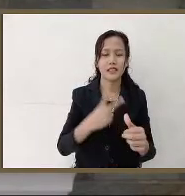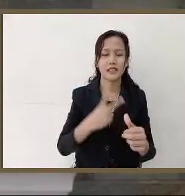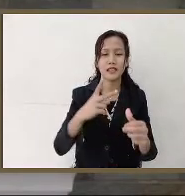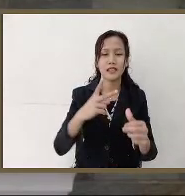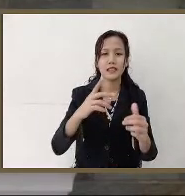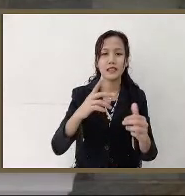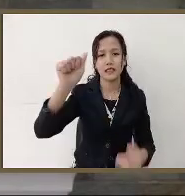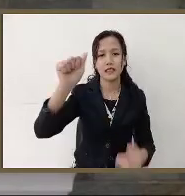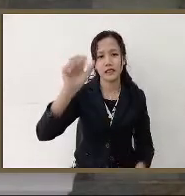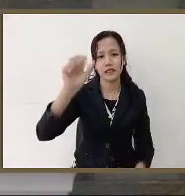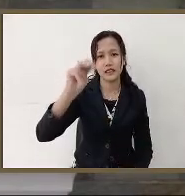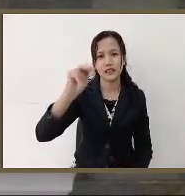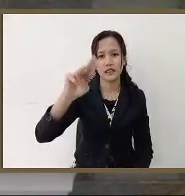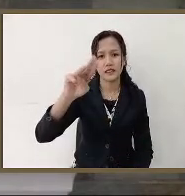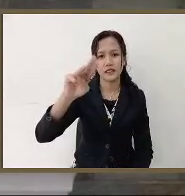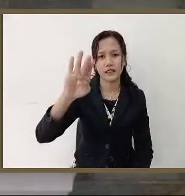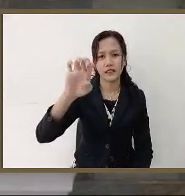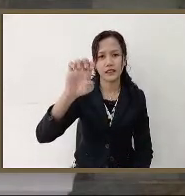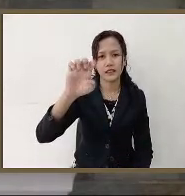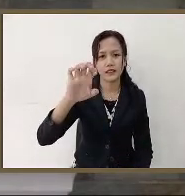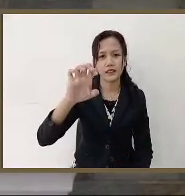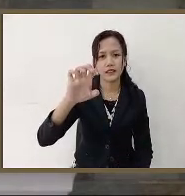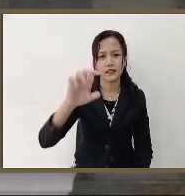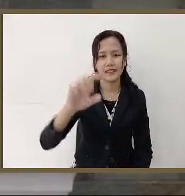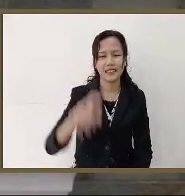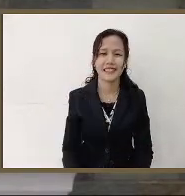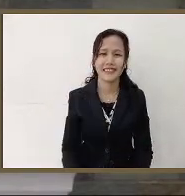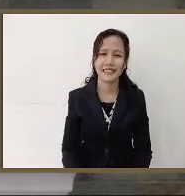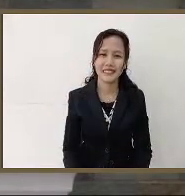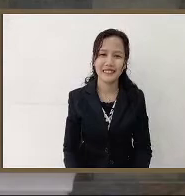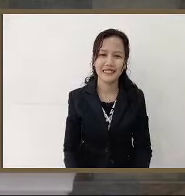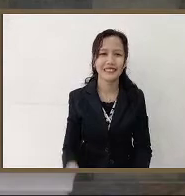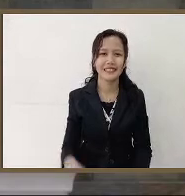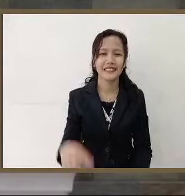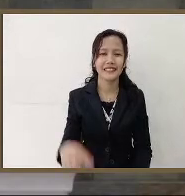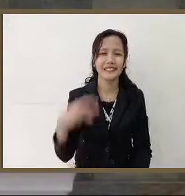always do, we always look for